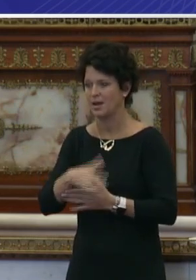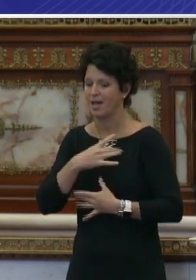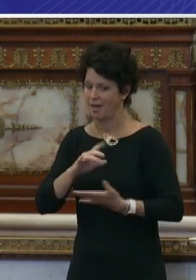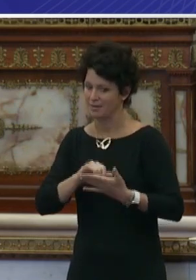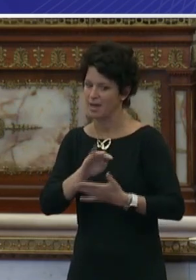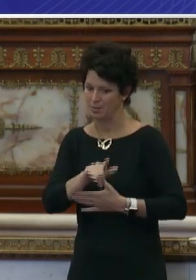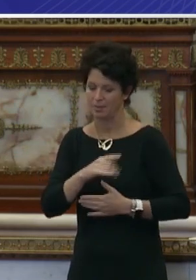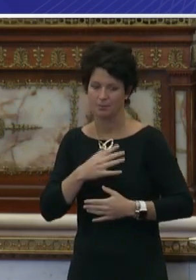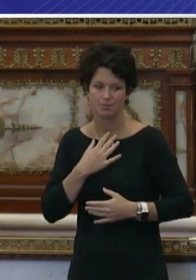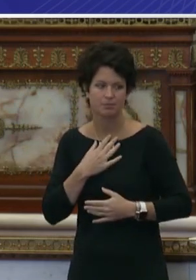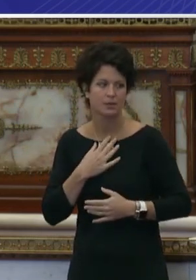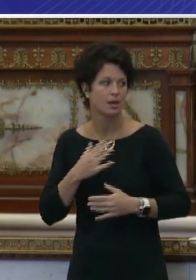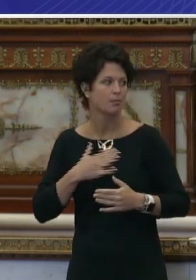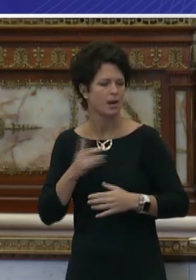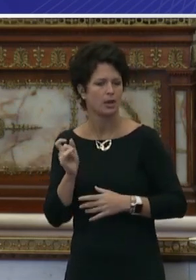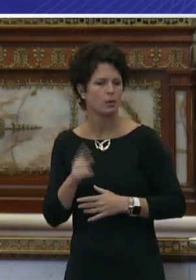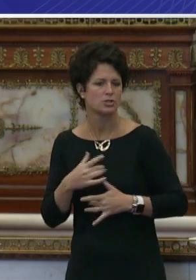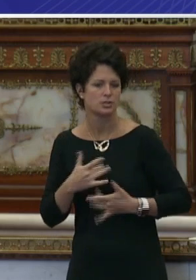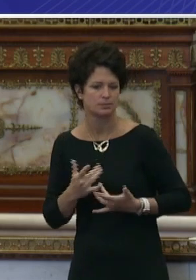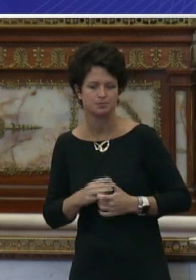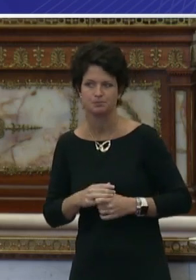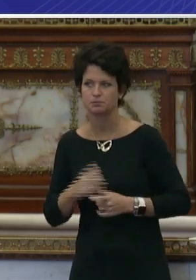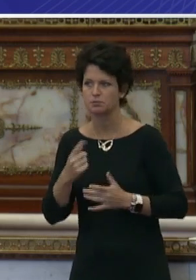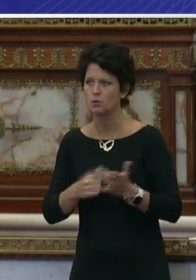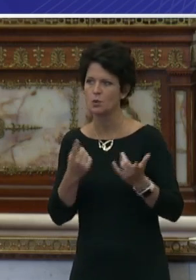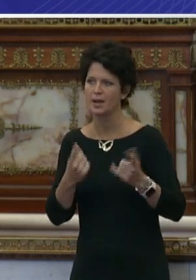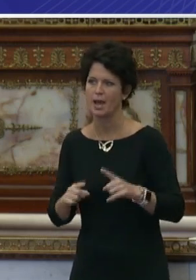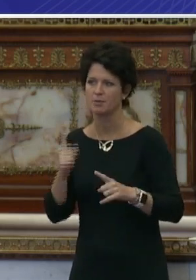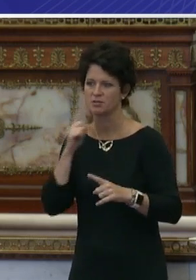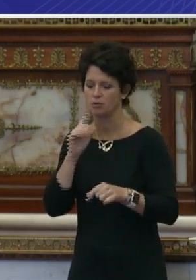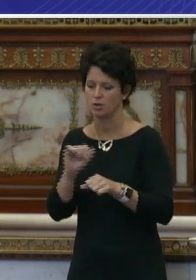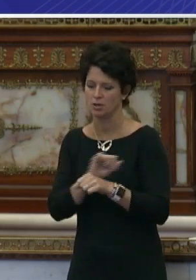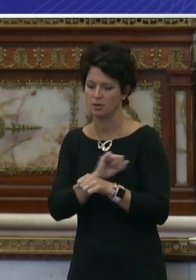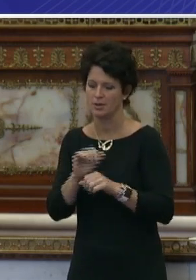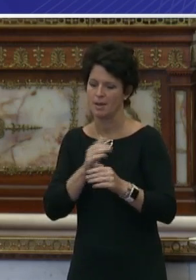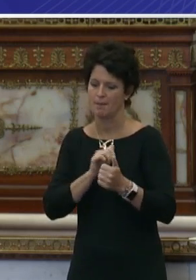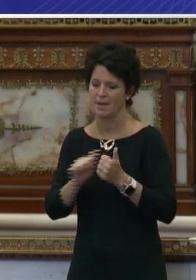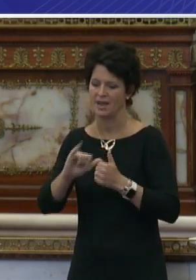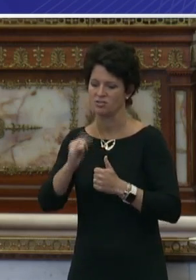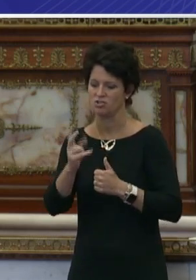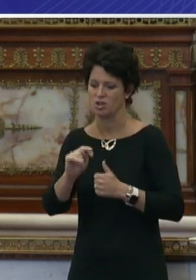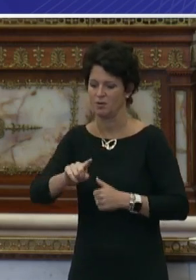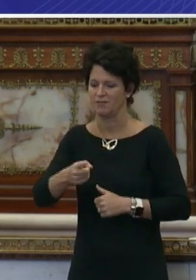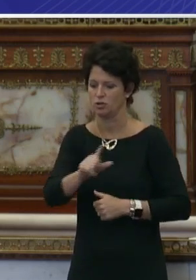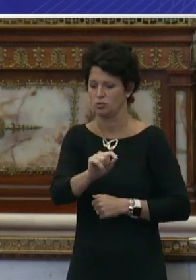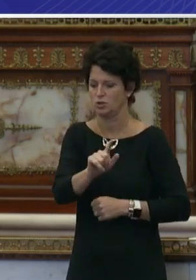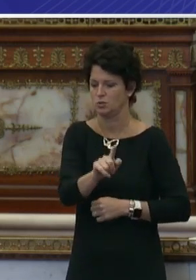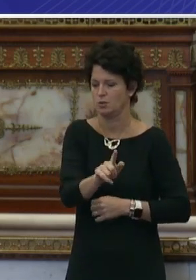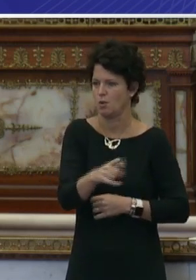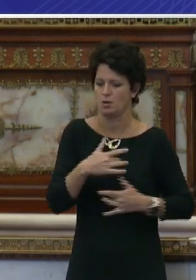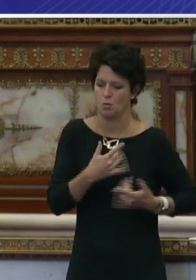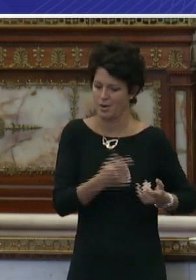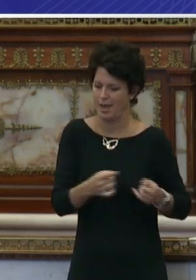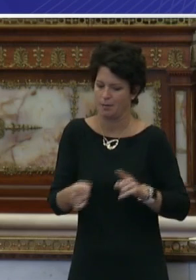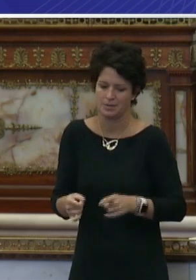that bill. My question is what happens for employees after January 1st?